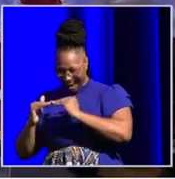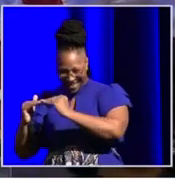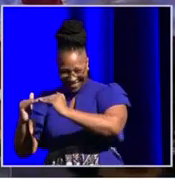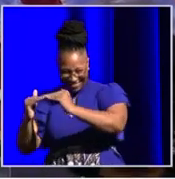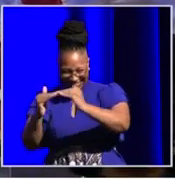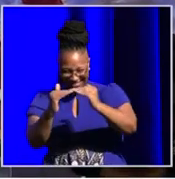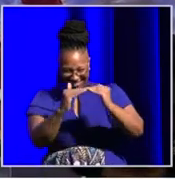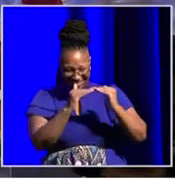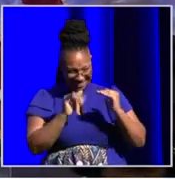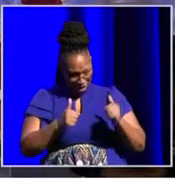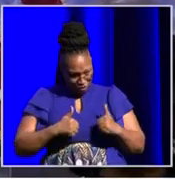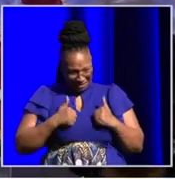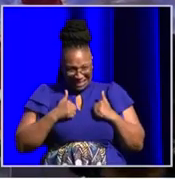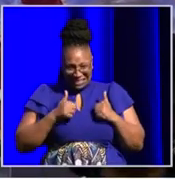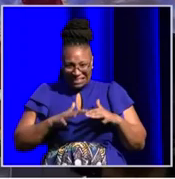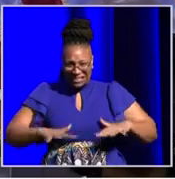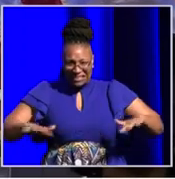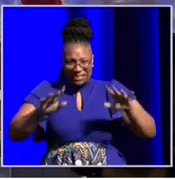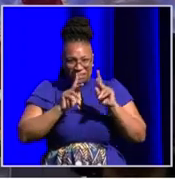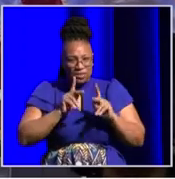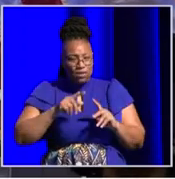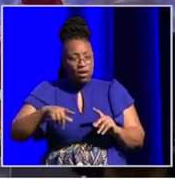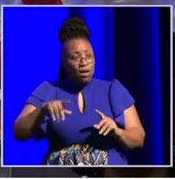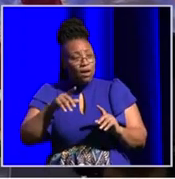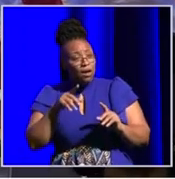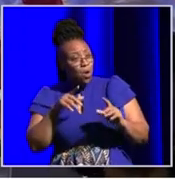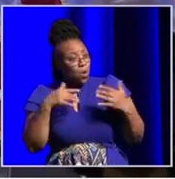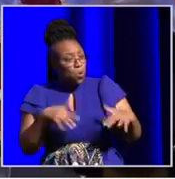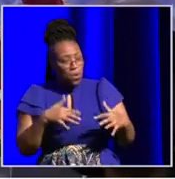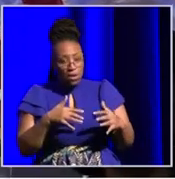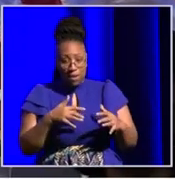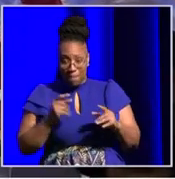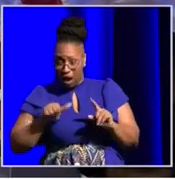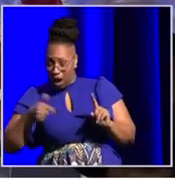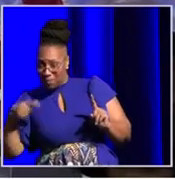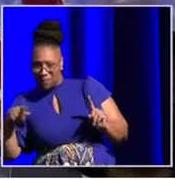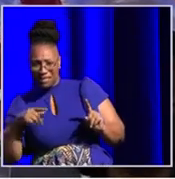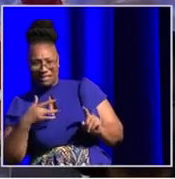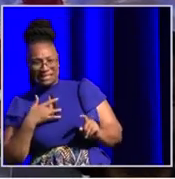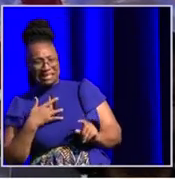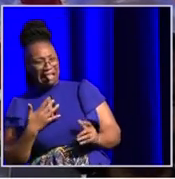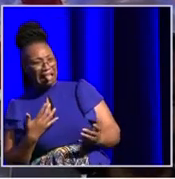feel disconnected, like their voices don't matter in the decision-making process.